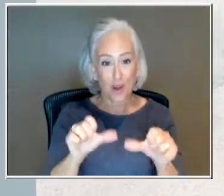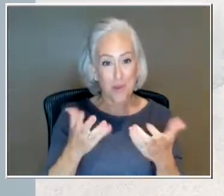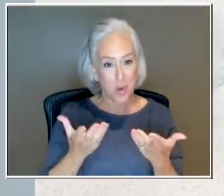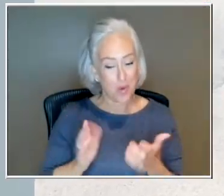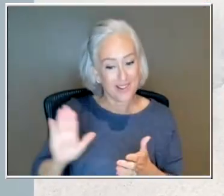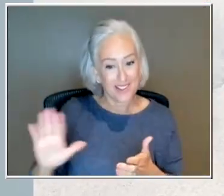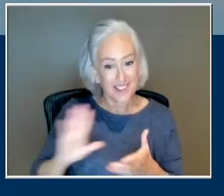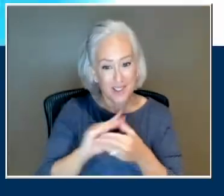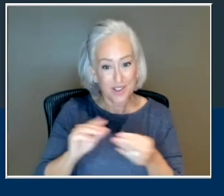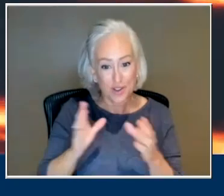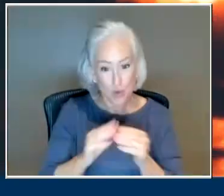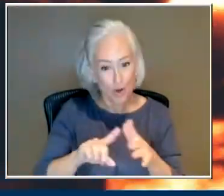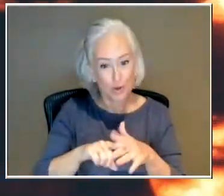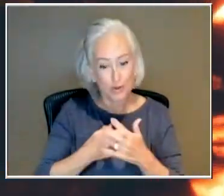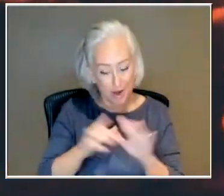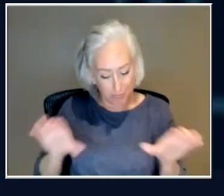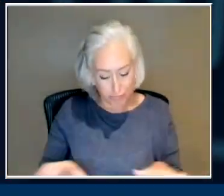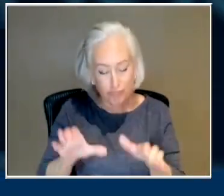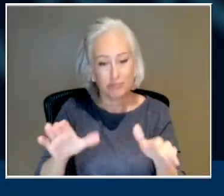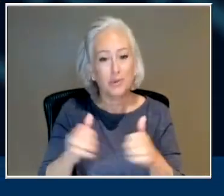him.